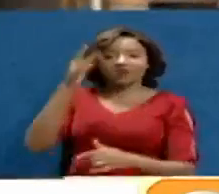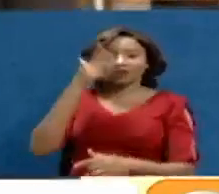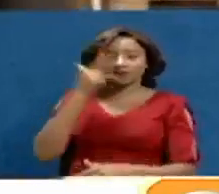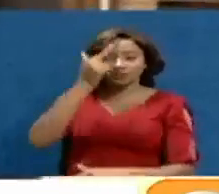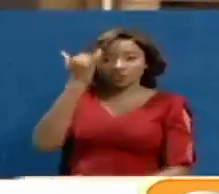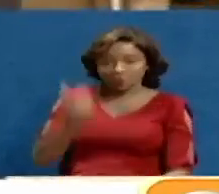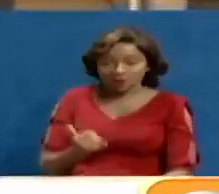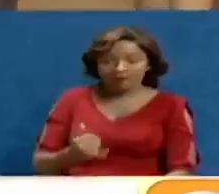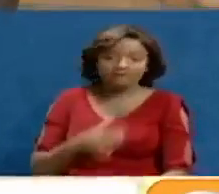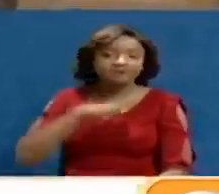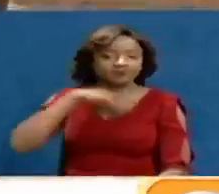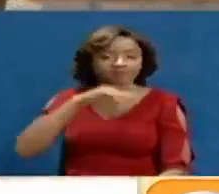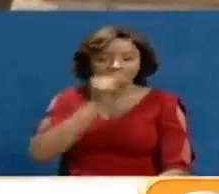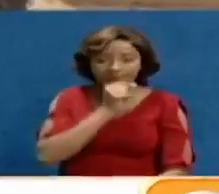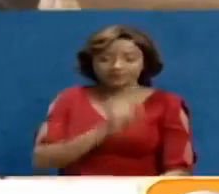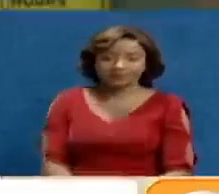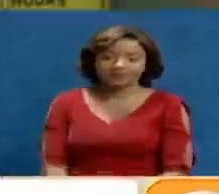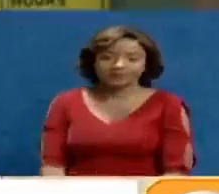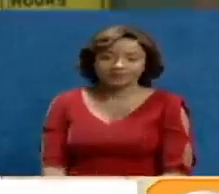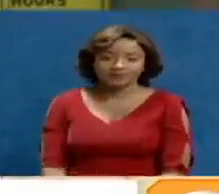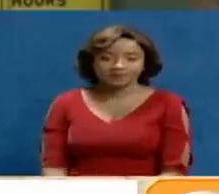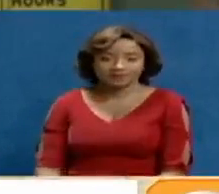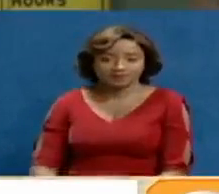Thursday to ascertain the cause of Genson's death.